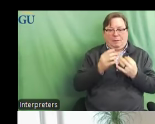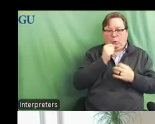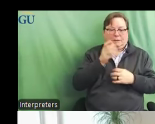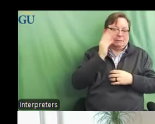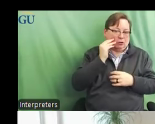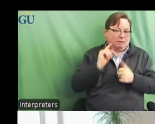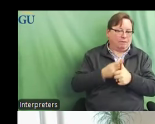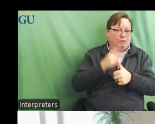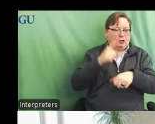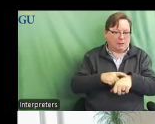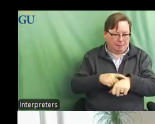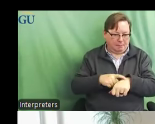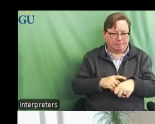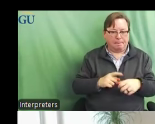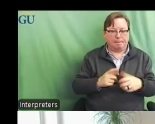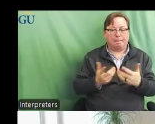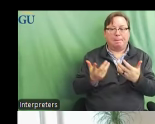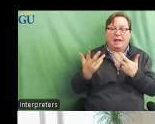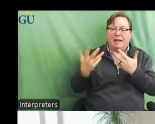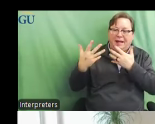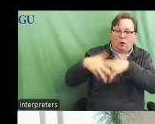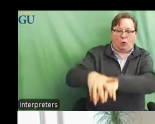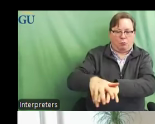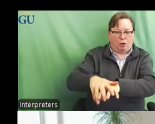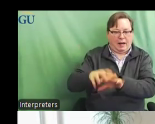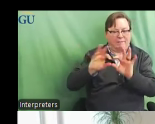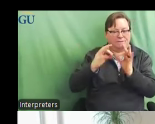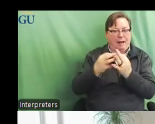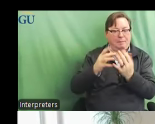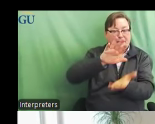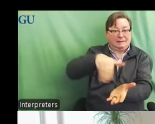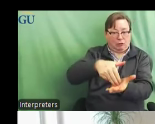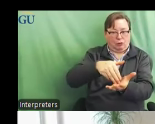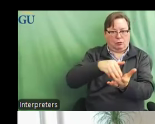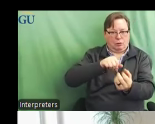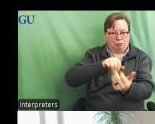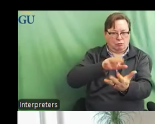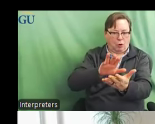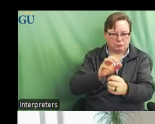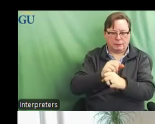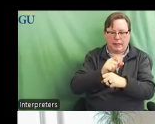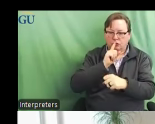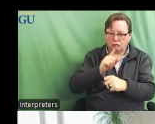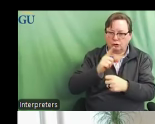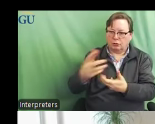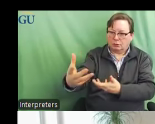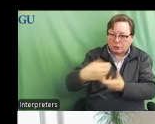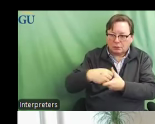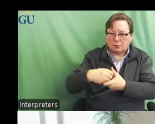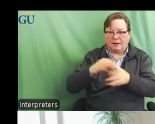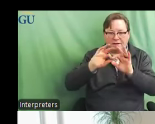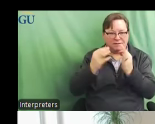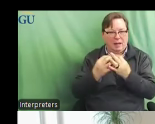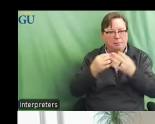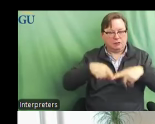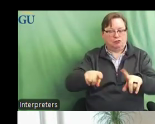so consistent with the principles of early intervention broadly, engaging the family and making them